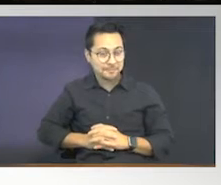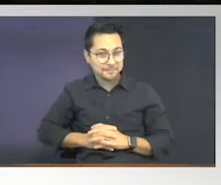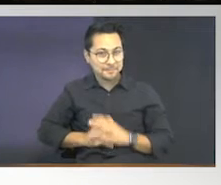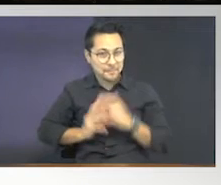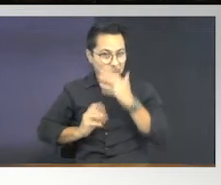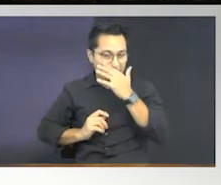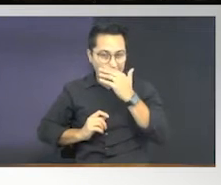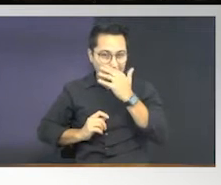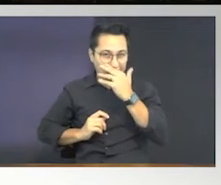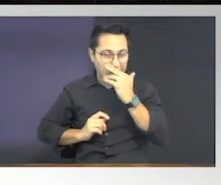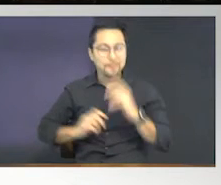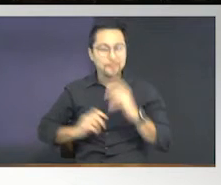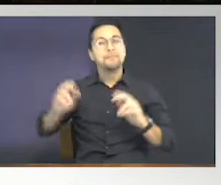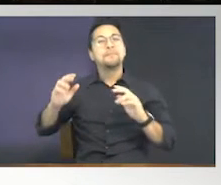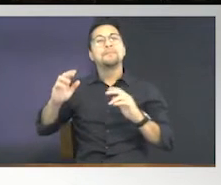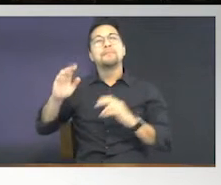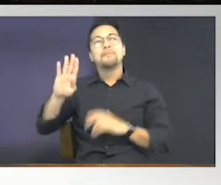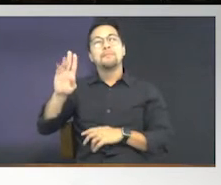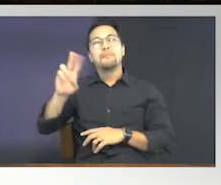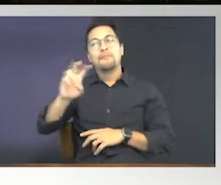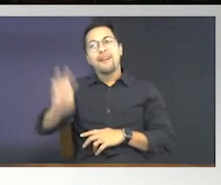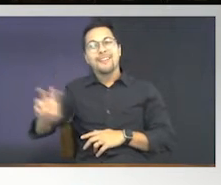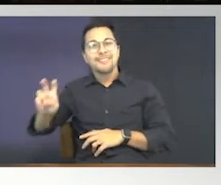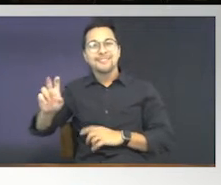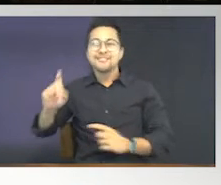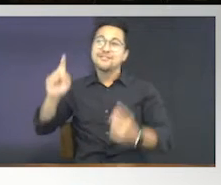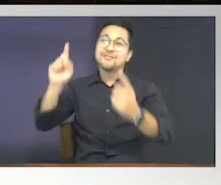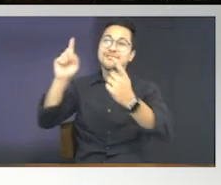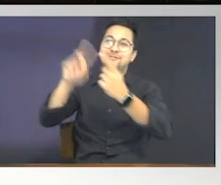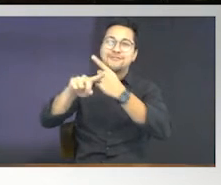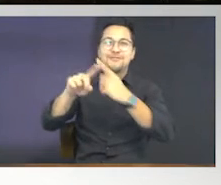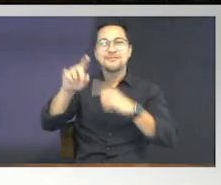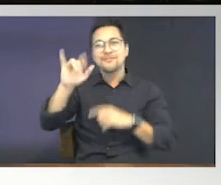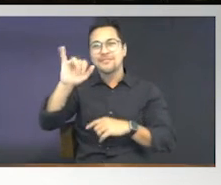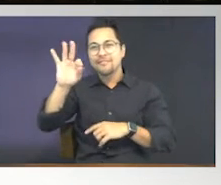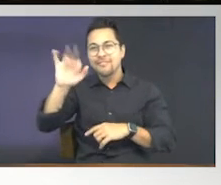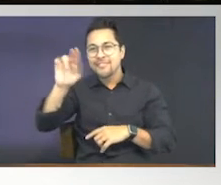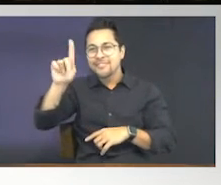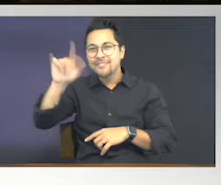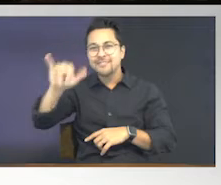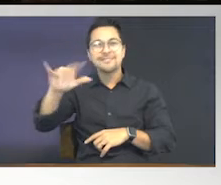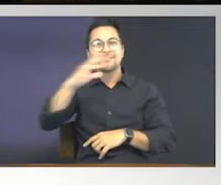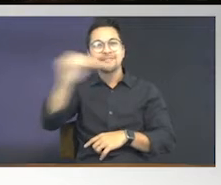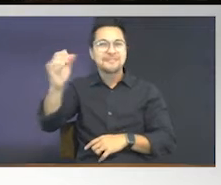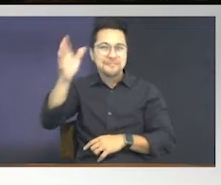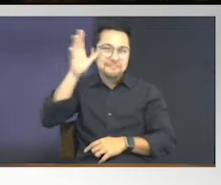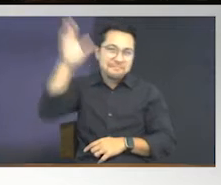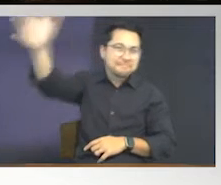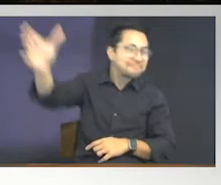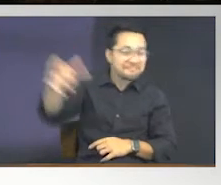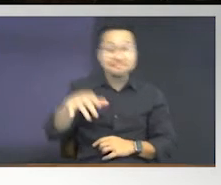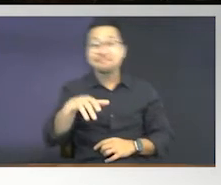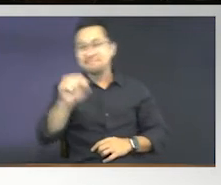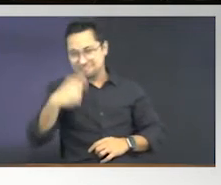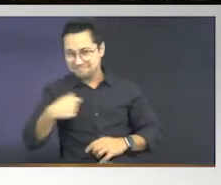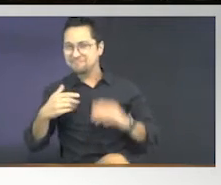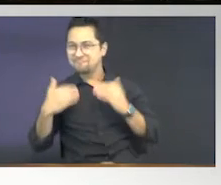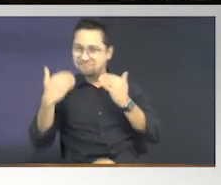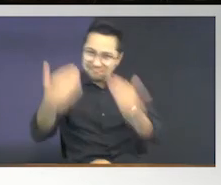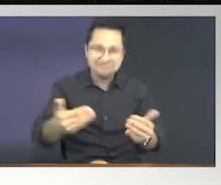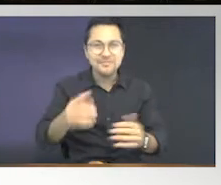To infinity and beyond. Yes, we're going Toy Story today, because I do not like to sit in